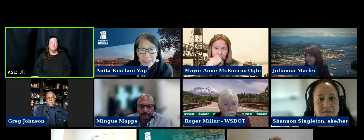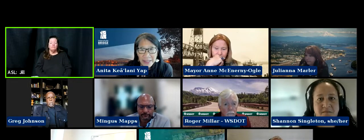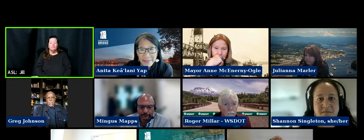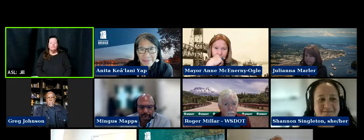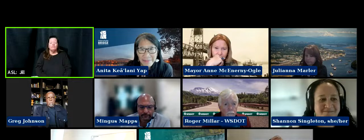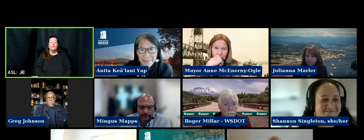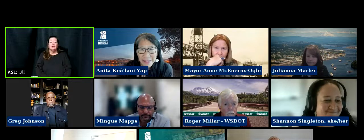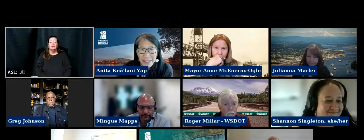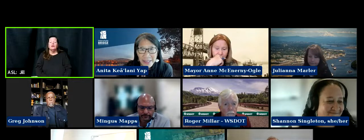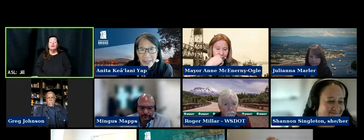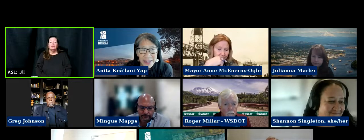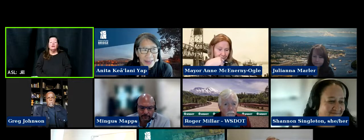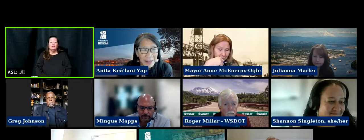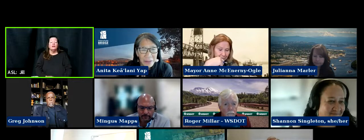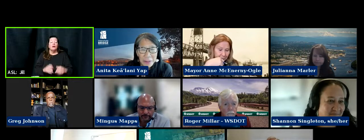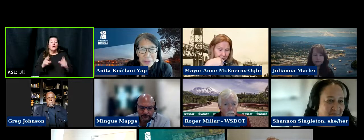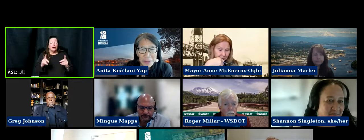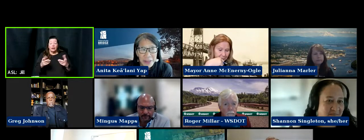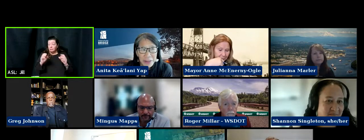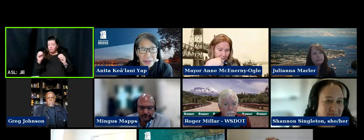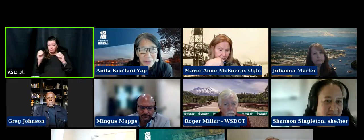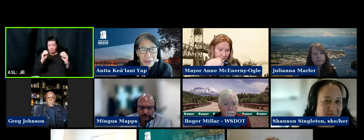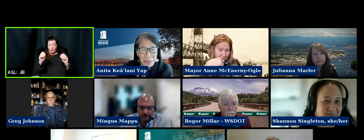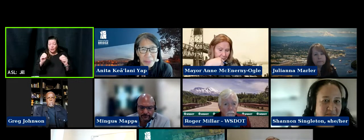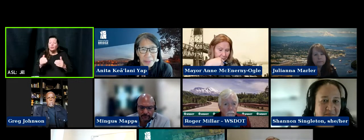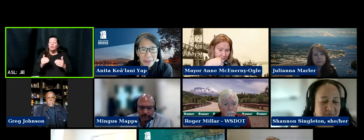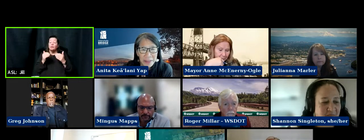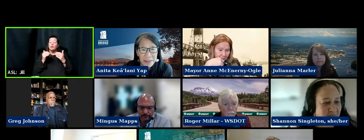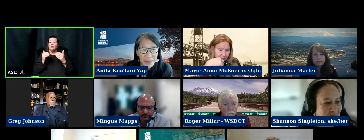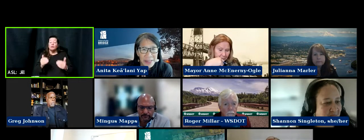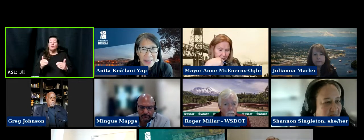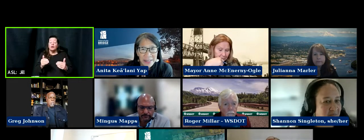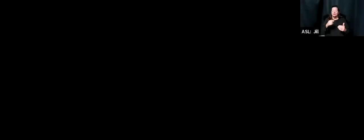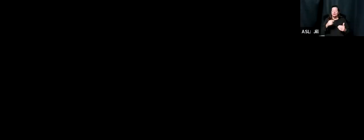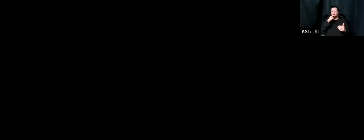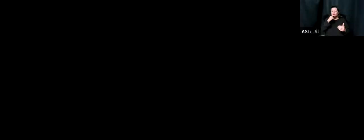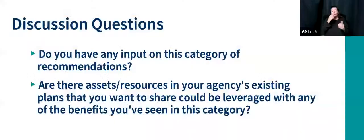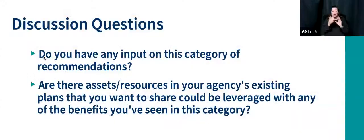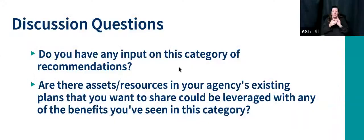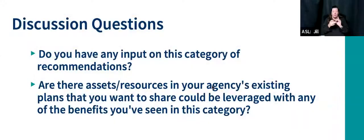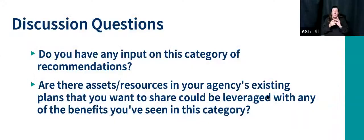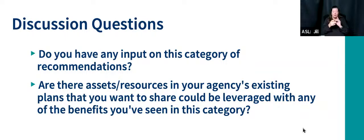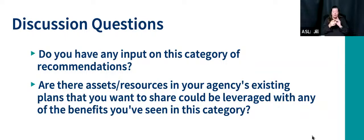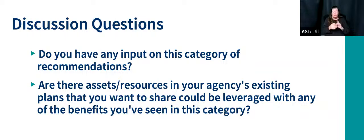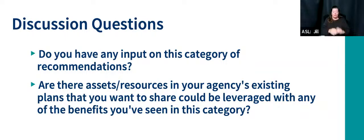All right. Seeing none, we'll move on to public comment.